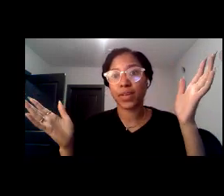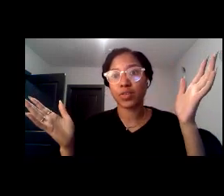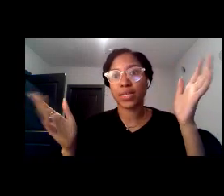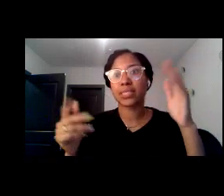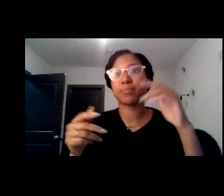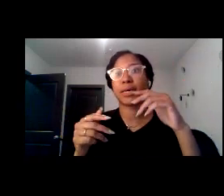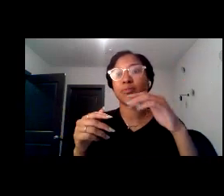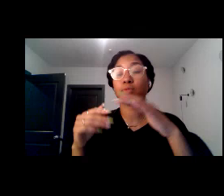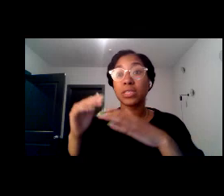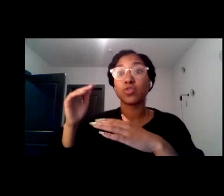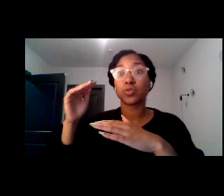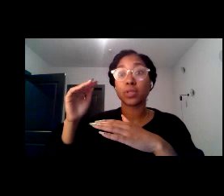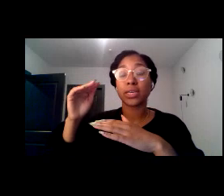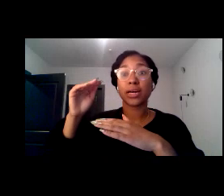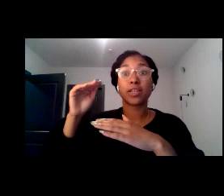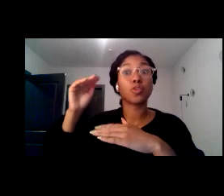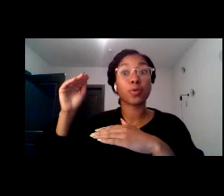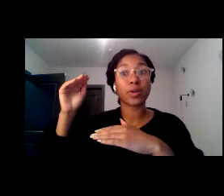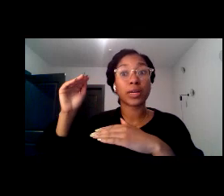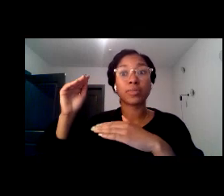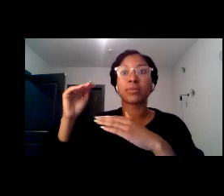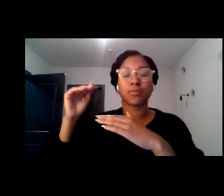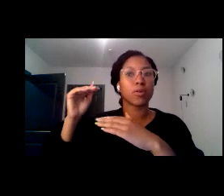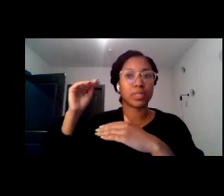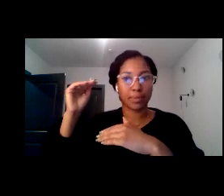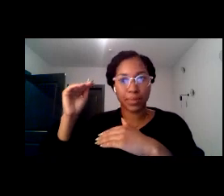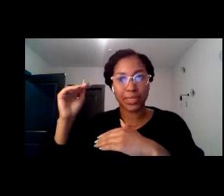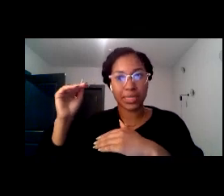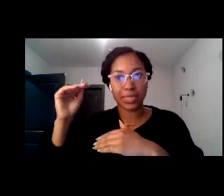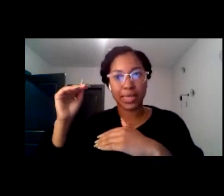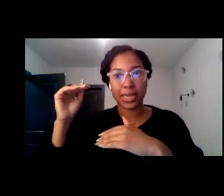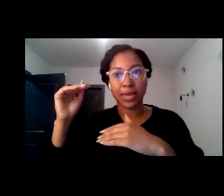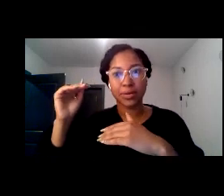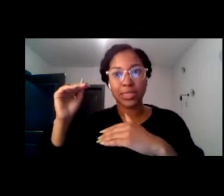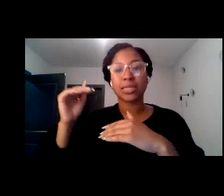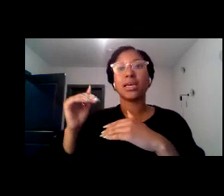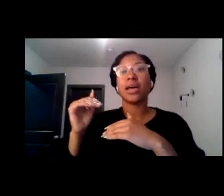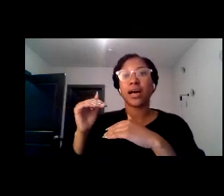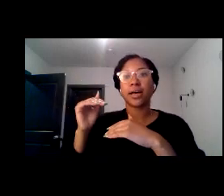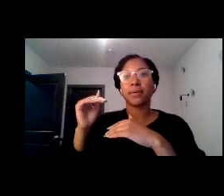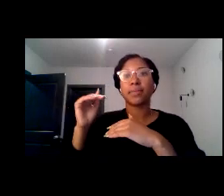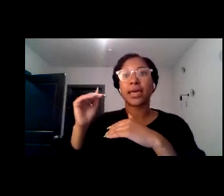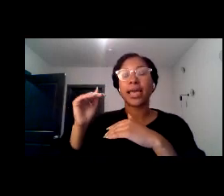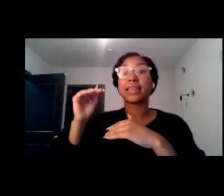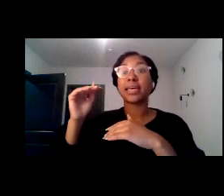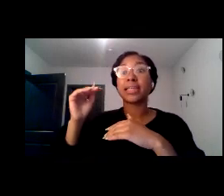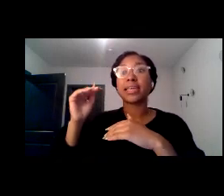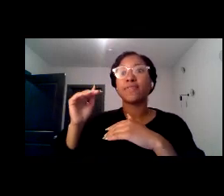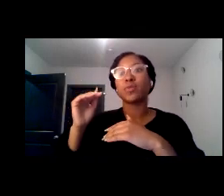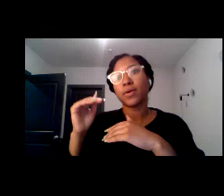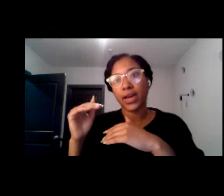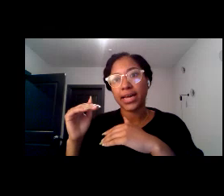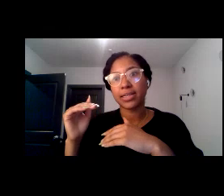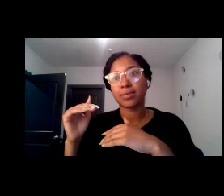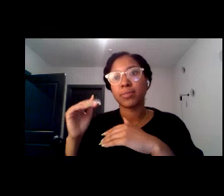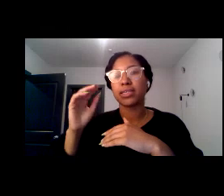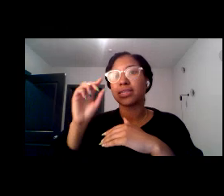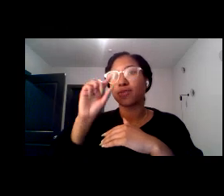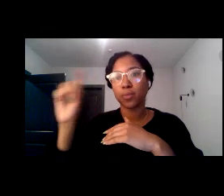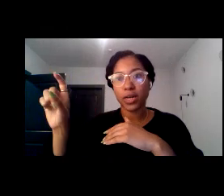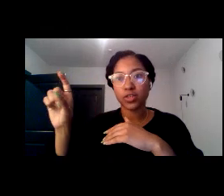it fluctuates, but really and truly new programs, we're always going to basically say that's high risk. And then if you have